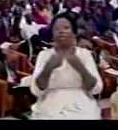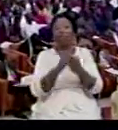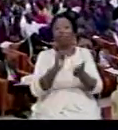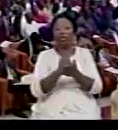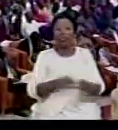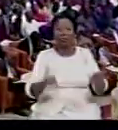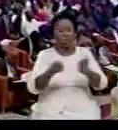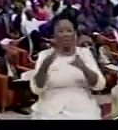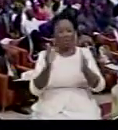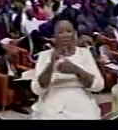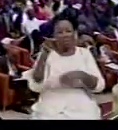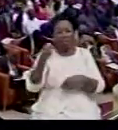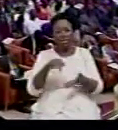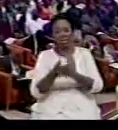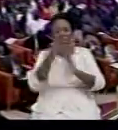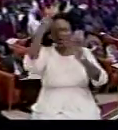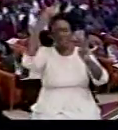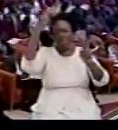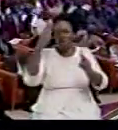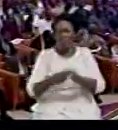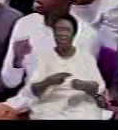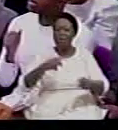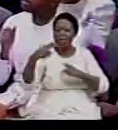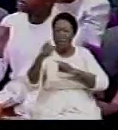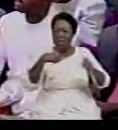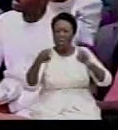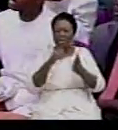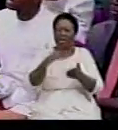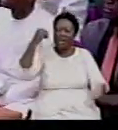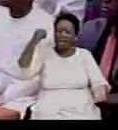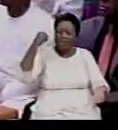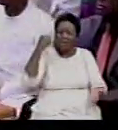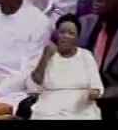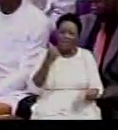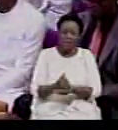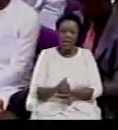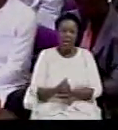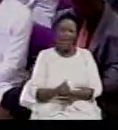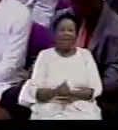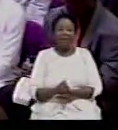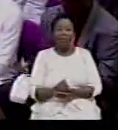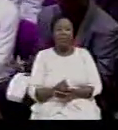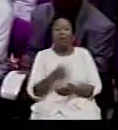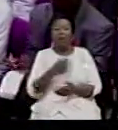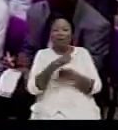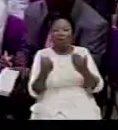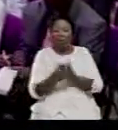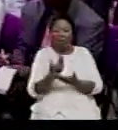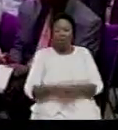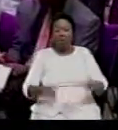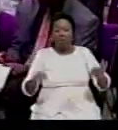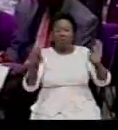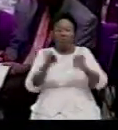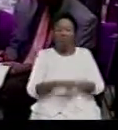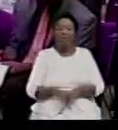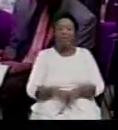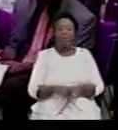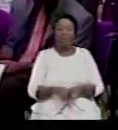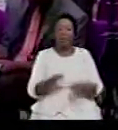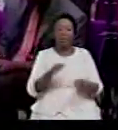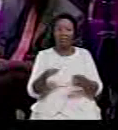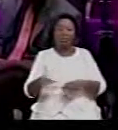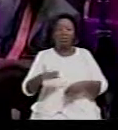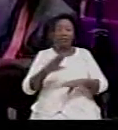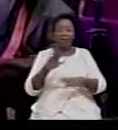needs. Amen. The fundamental sufficiency of surpassing